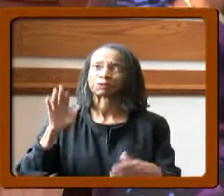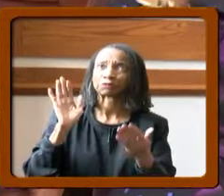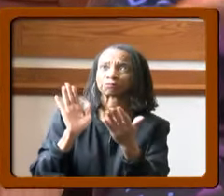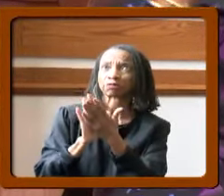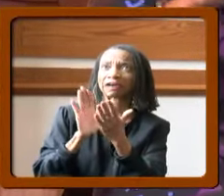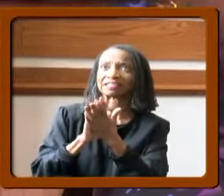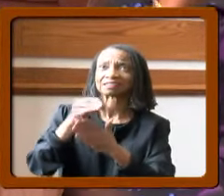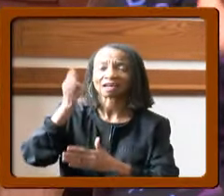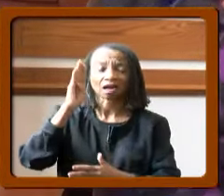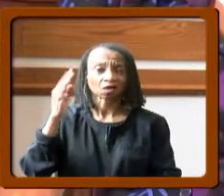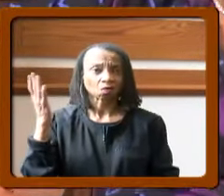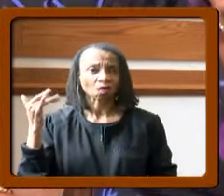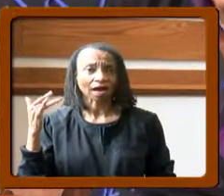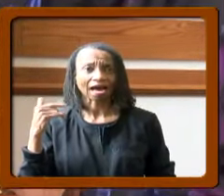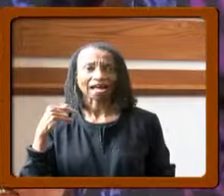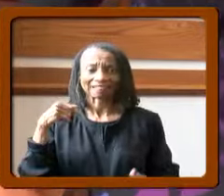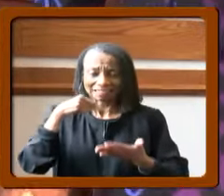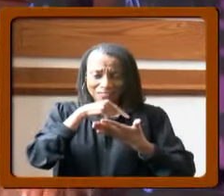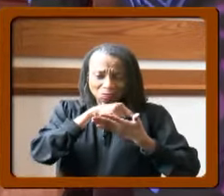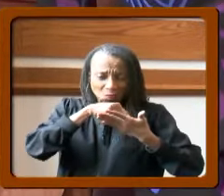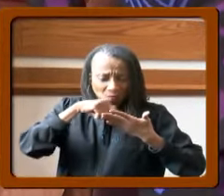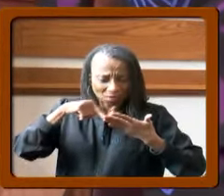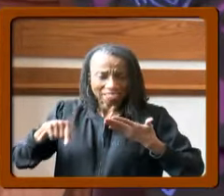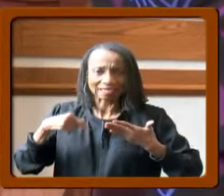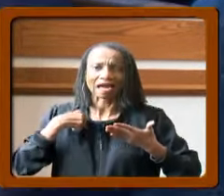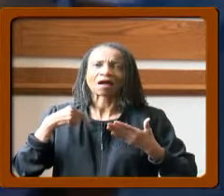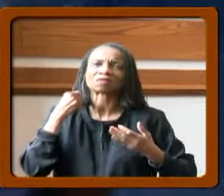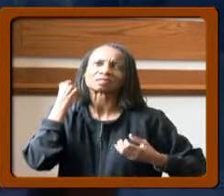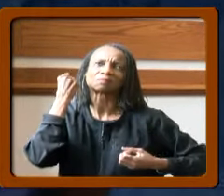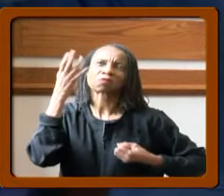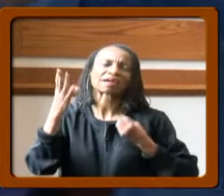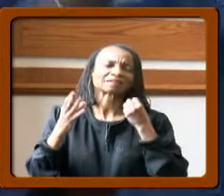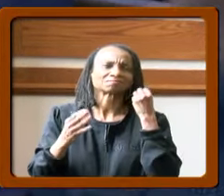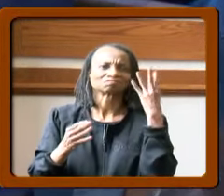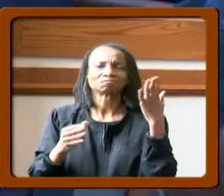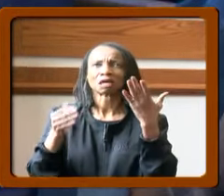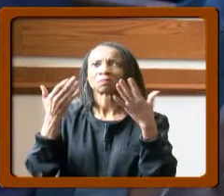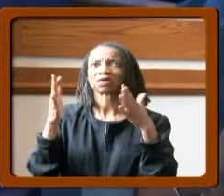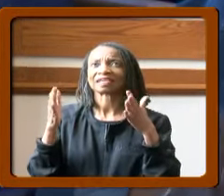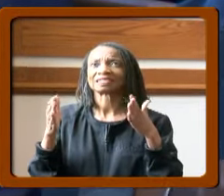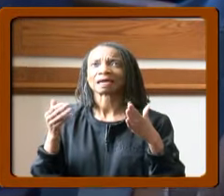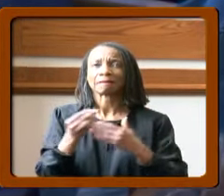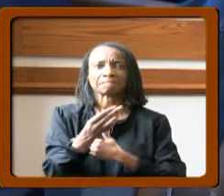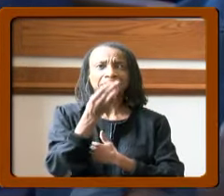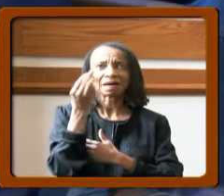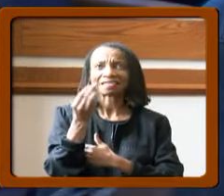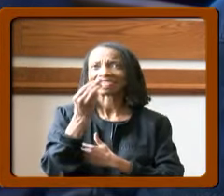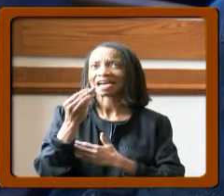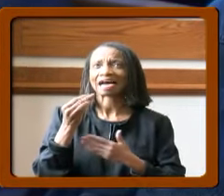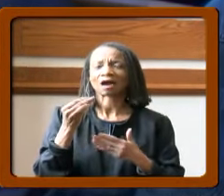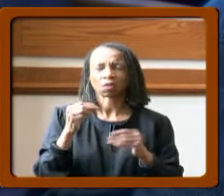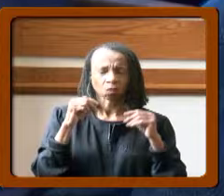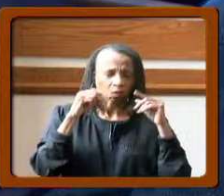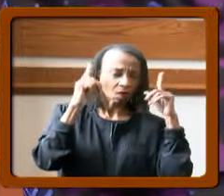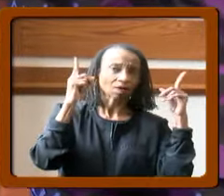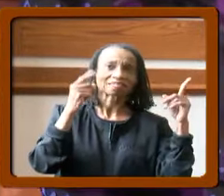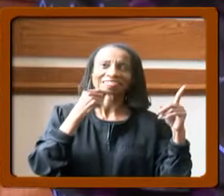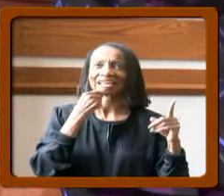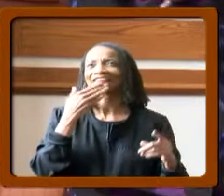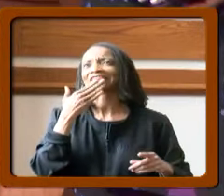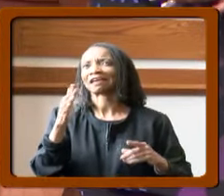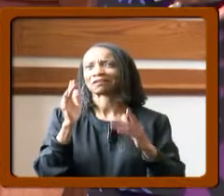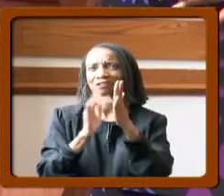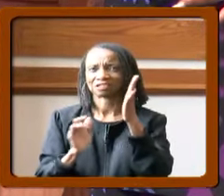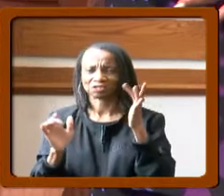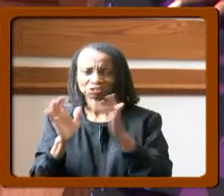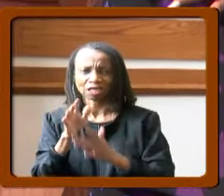been praising God all week long. I woke up on Monday and said, thank you, Jesus. I woke up